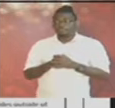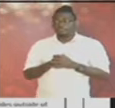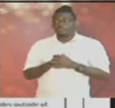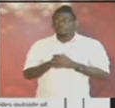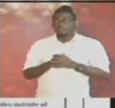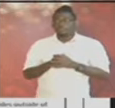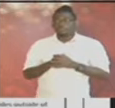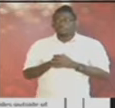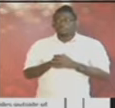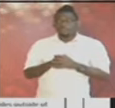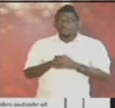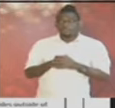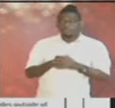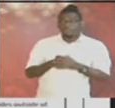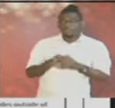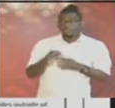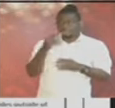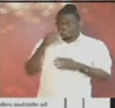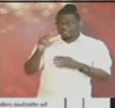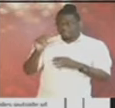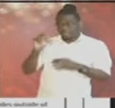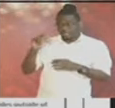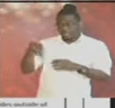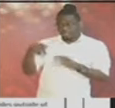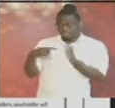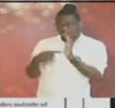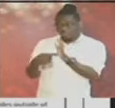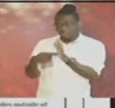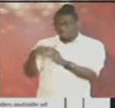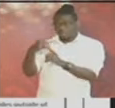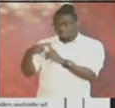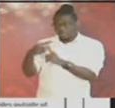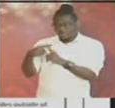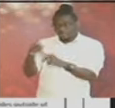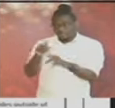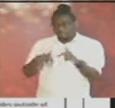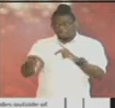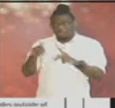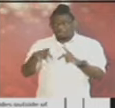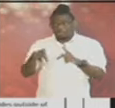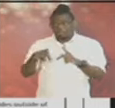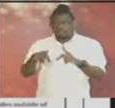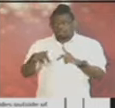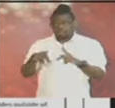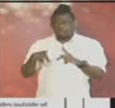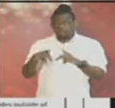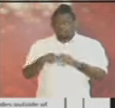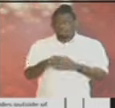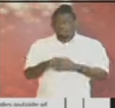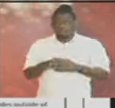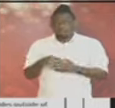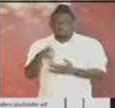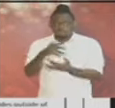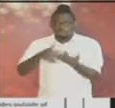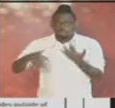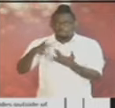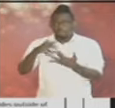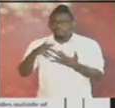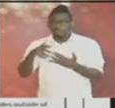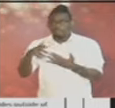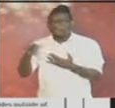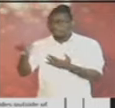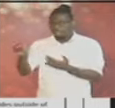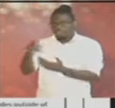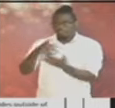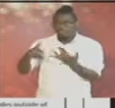represents initial cases, positive contacts of these initial cases who would have turned positive, and secondary